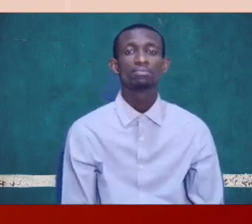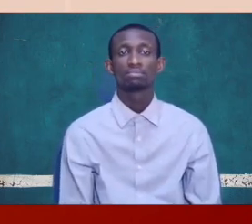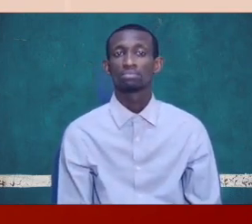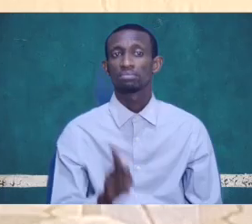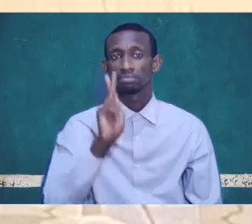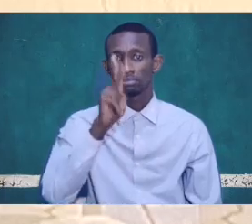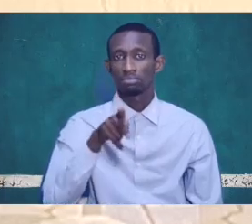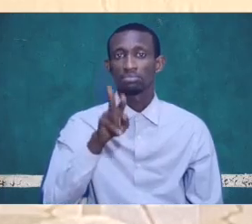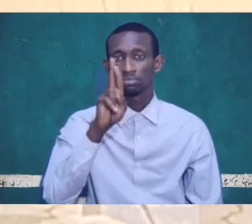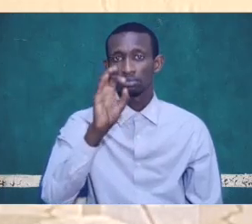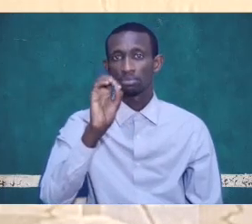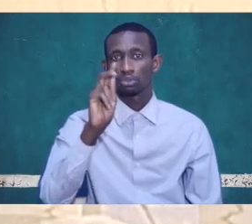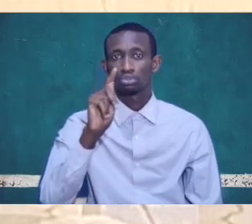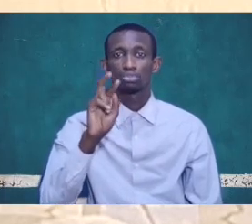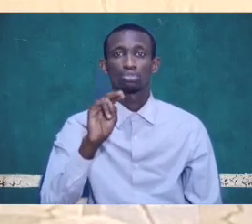number